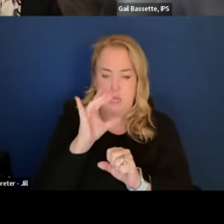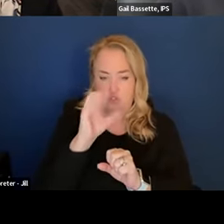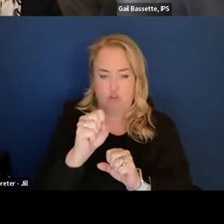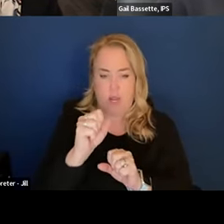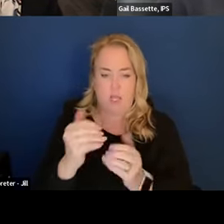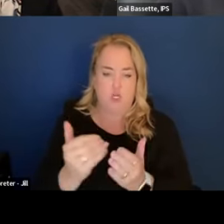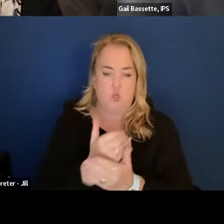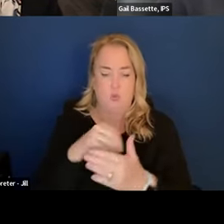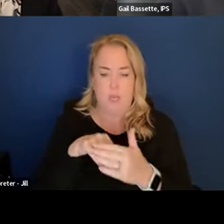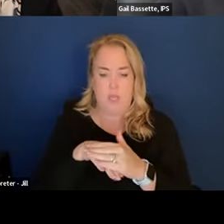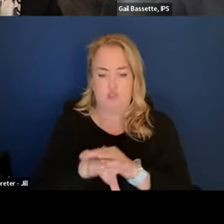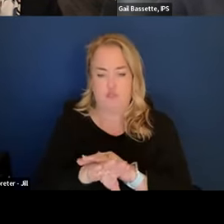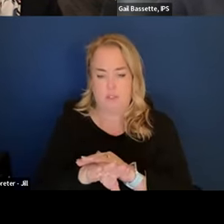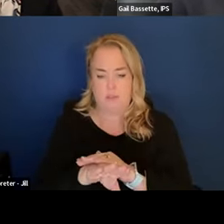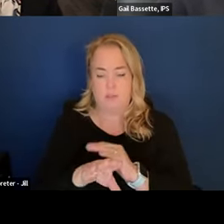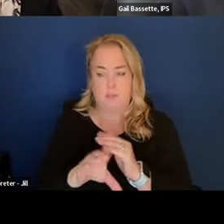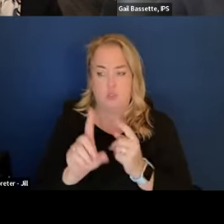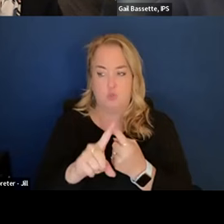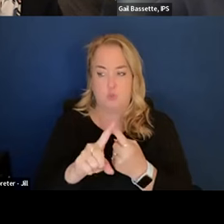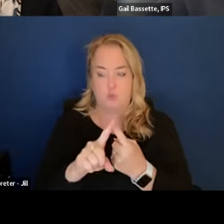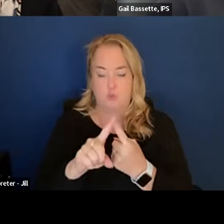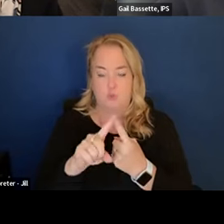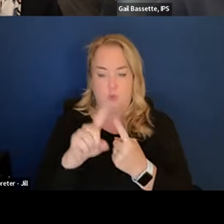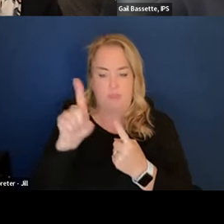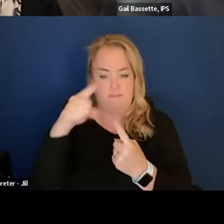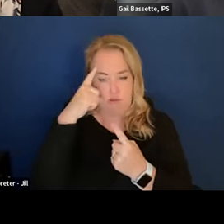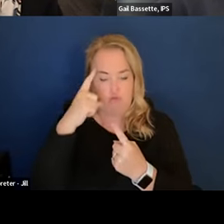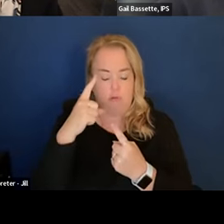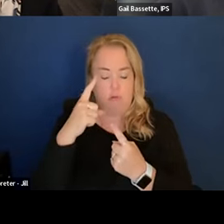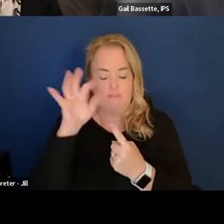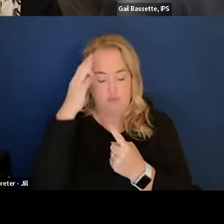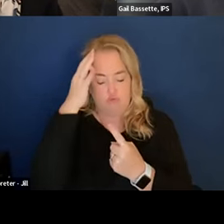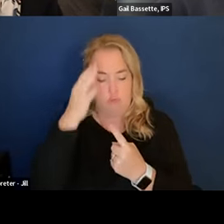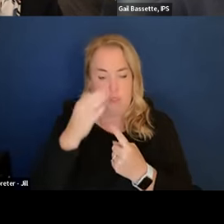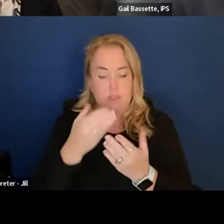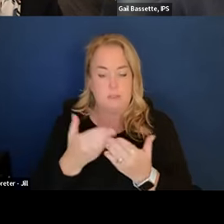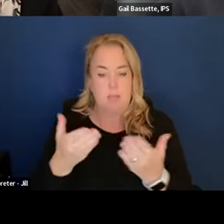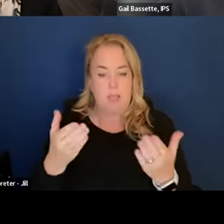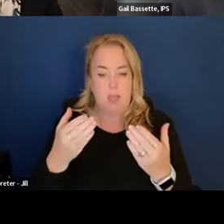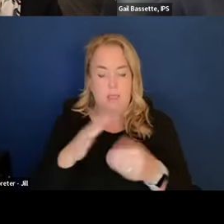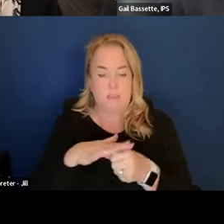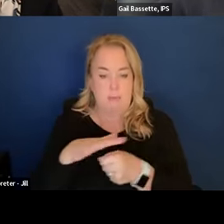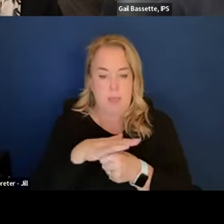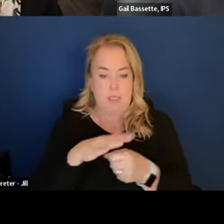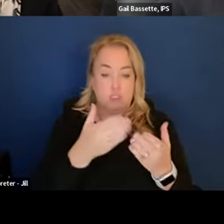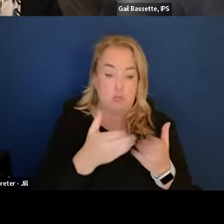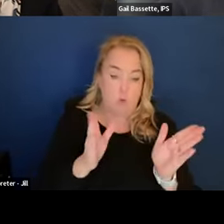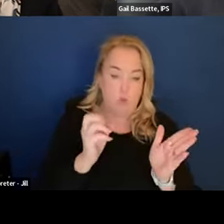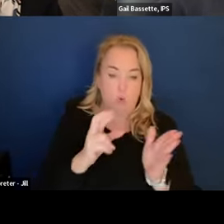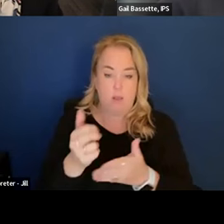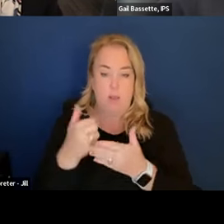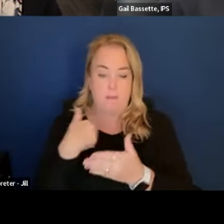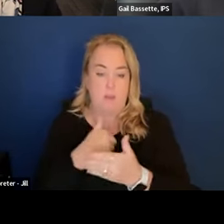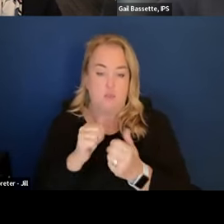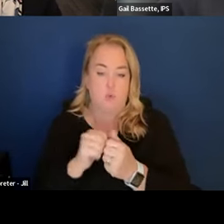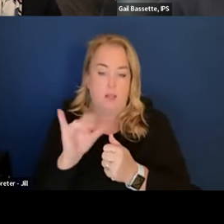new entrants into the federal supplier space, whether in general or in particular to help us with our climate